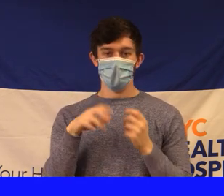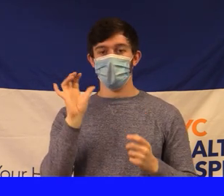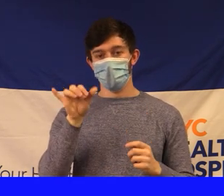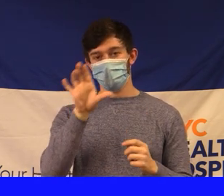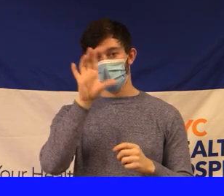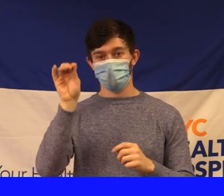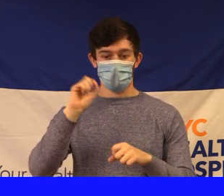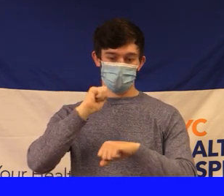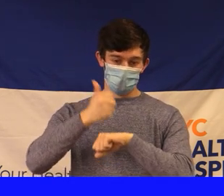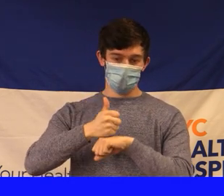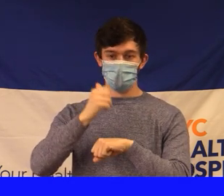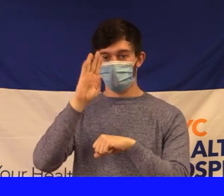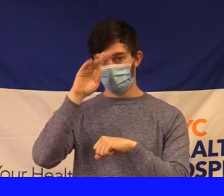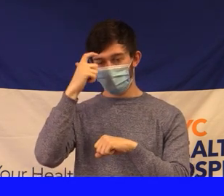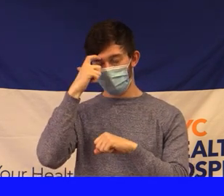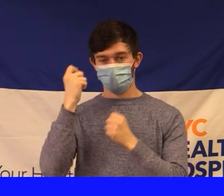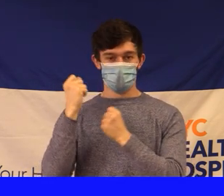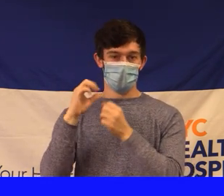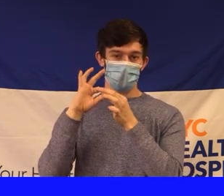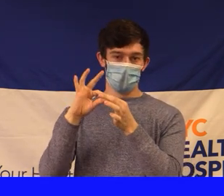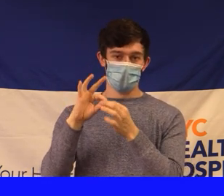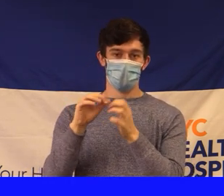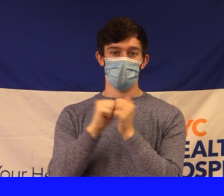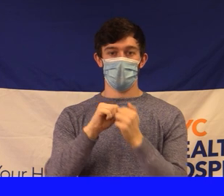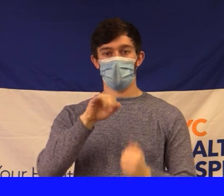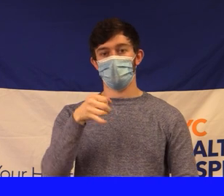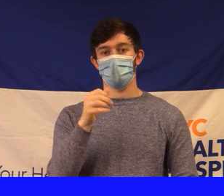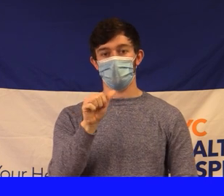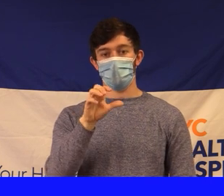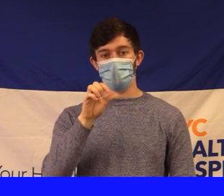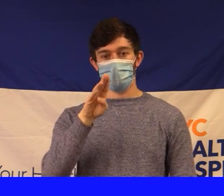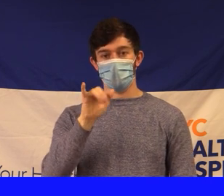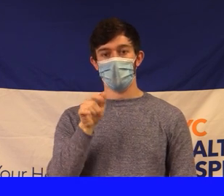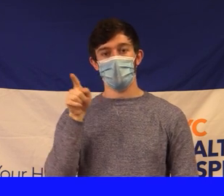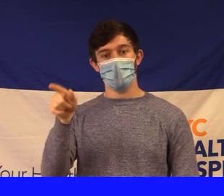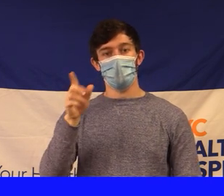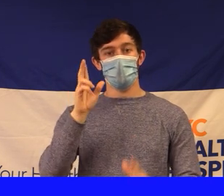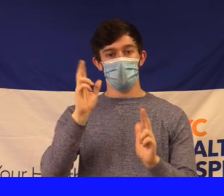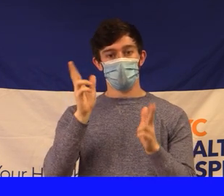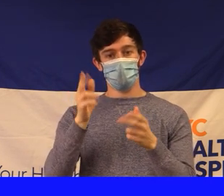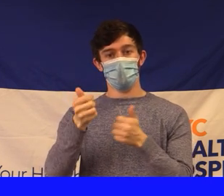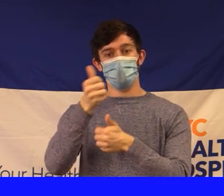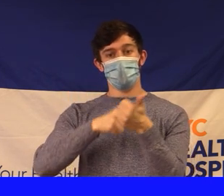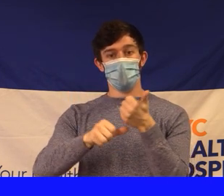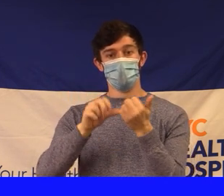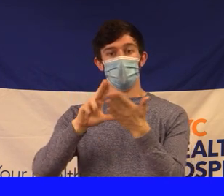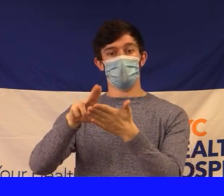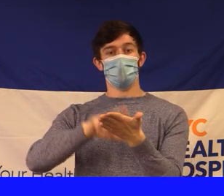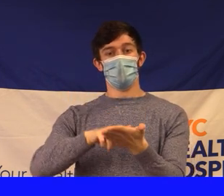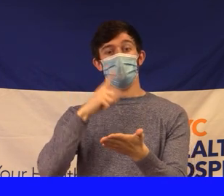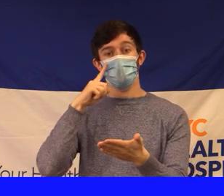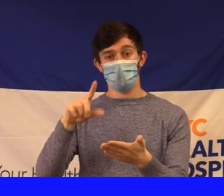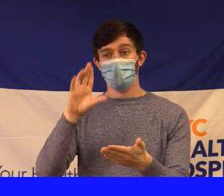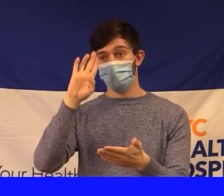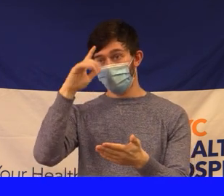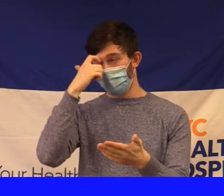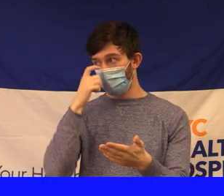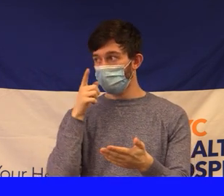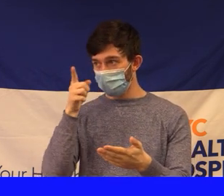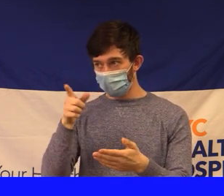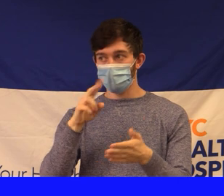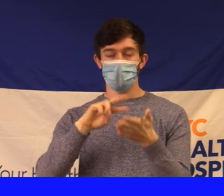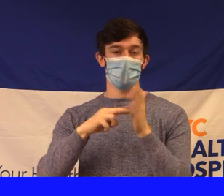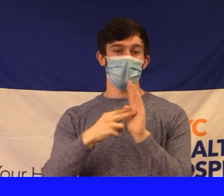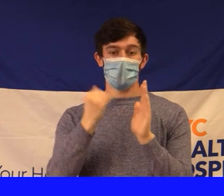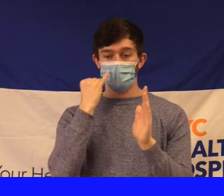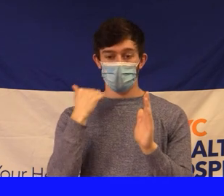the Bronx, strong relationship with Jacoby. They are the Hunter subcontractor for the Bronx. So if we